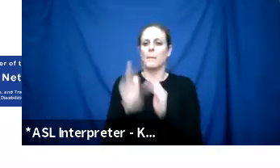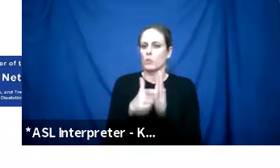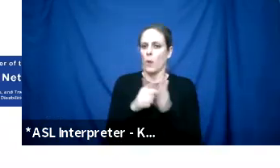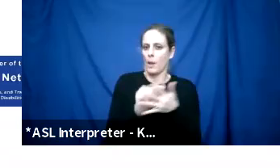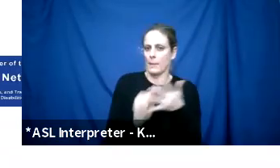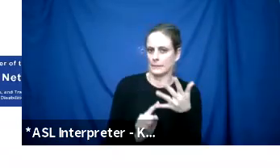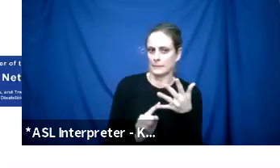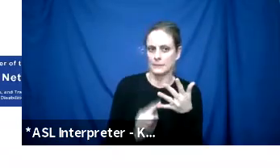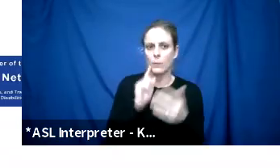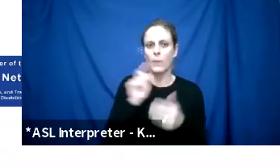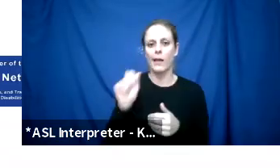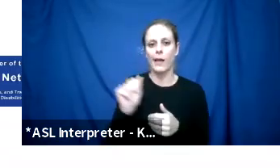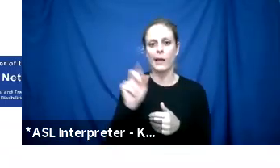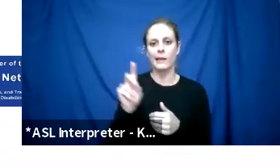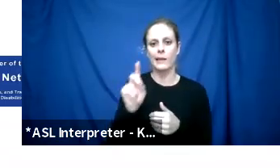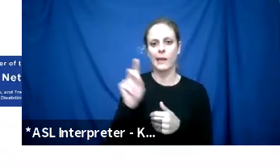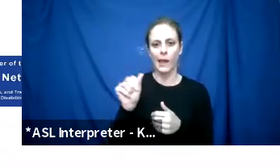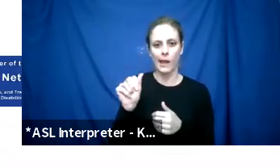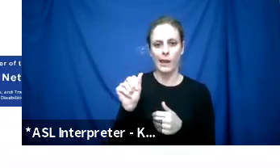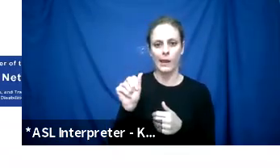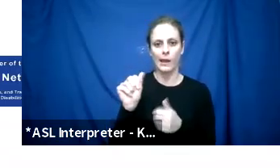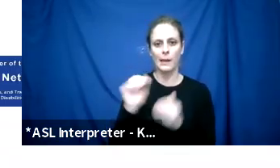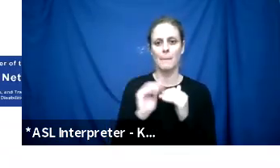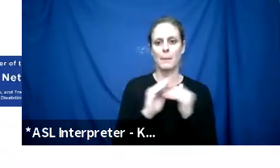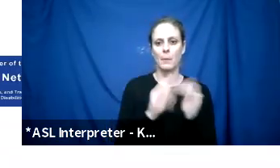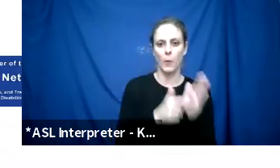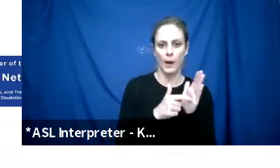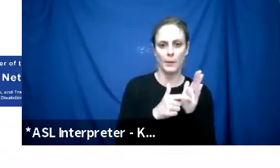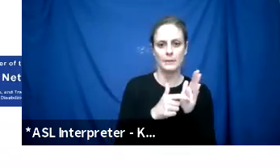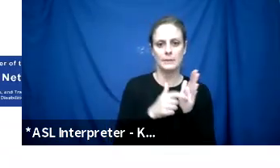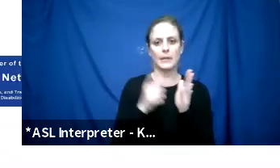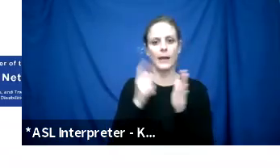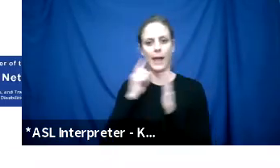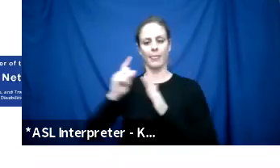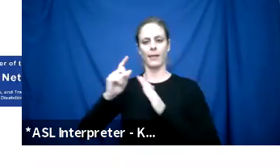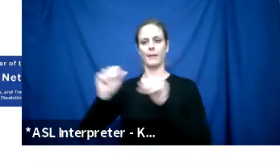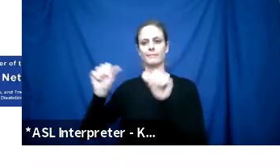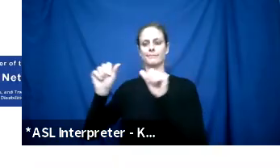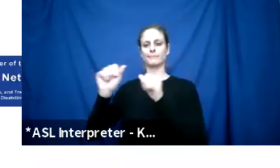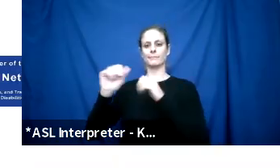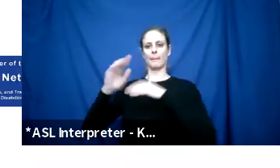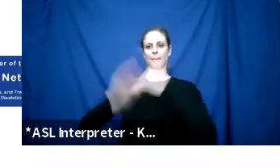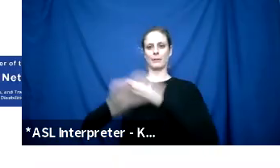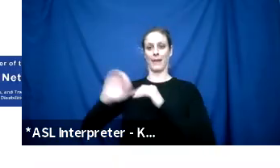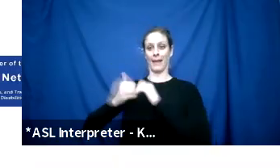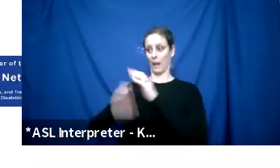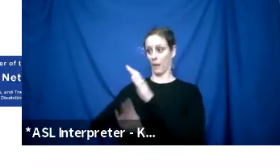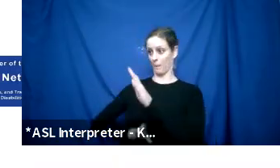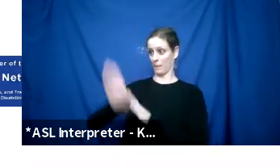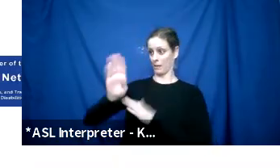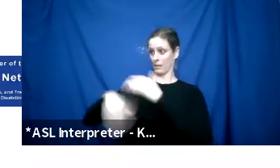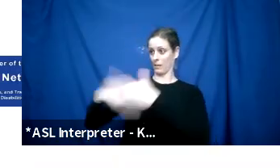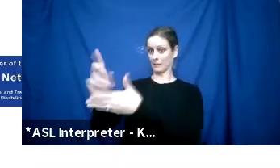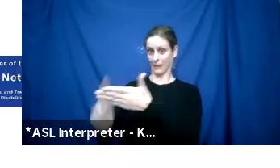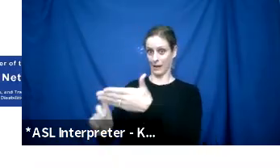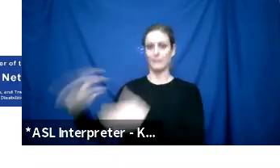Act, or ABA, accessibility standards for medical care and long-term care facilities. The presenters